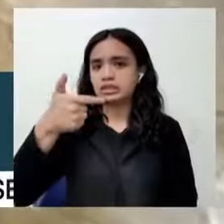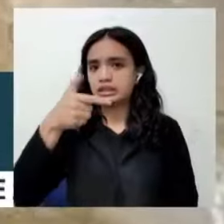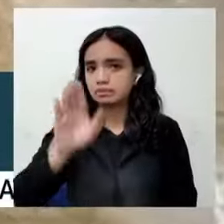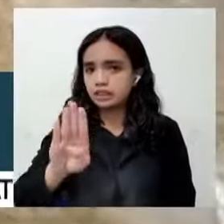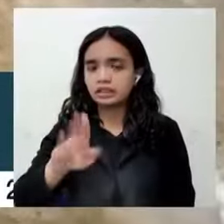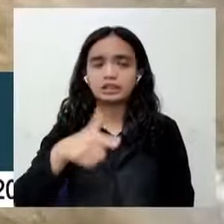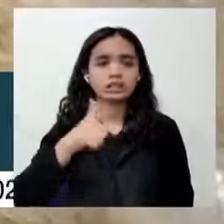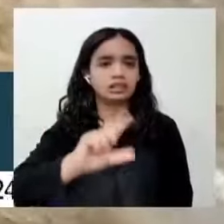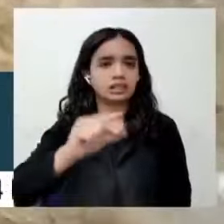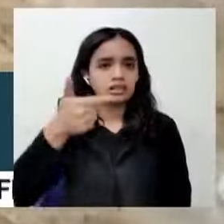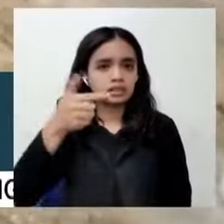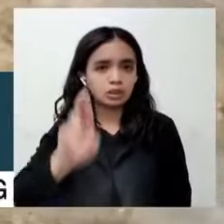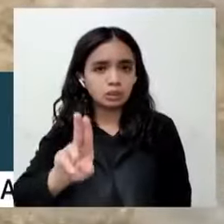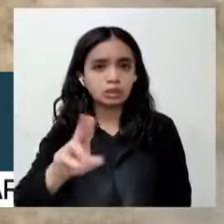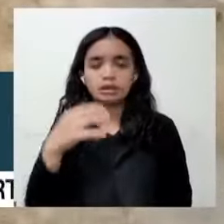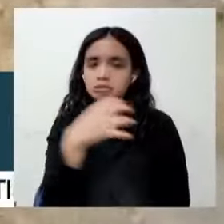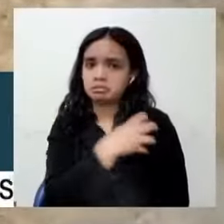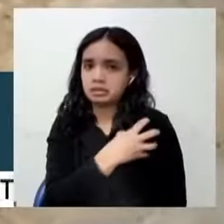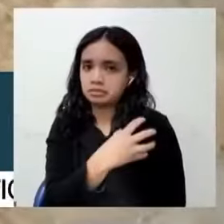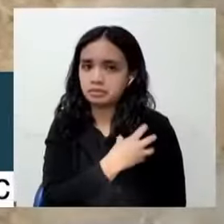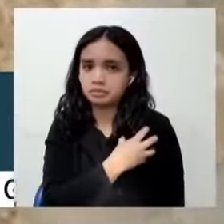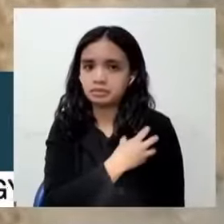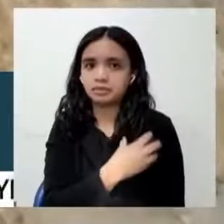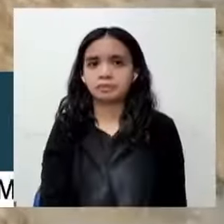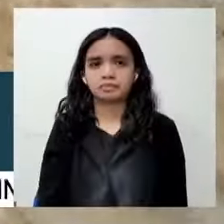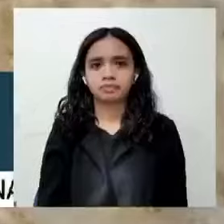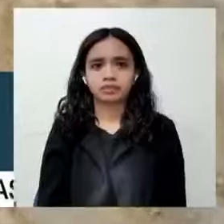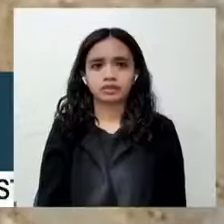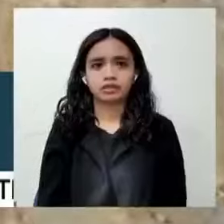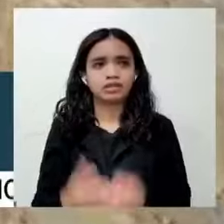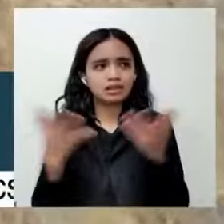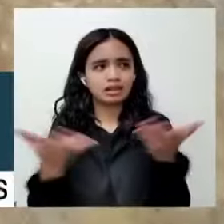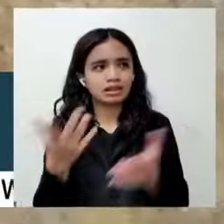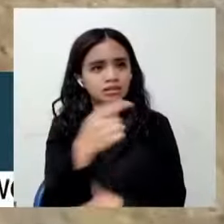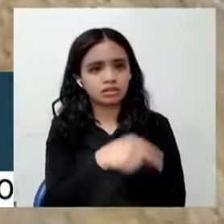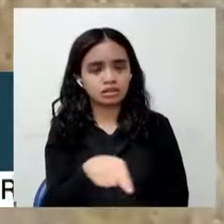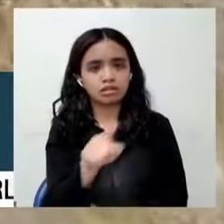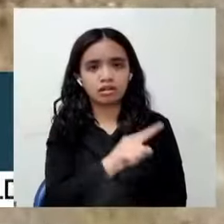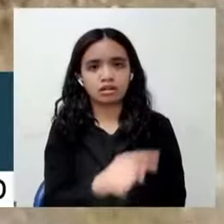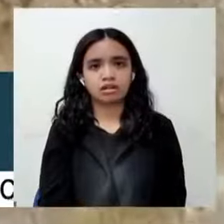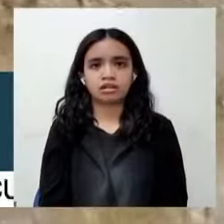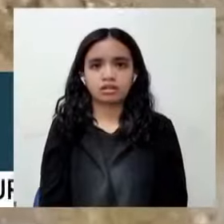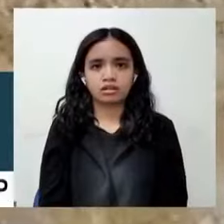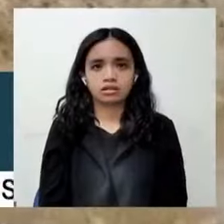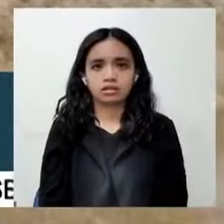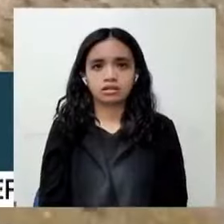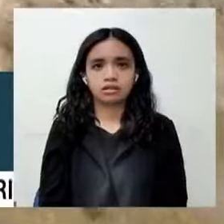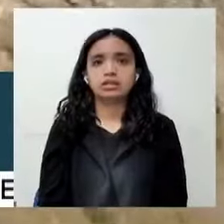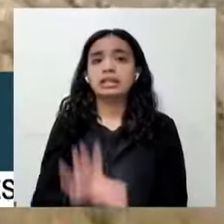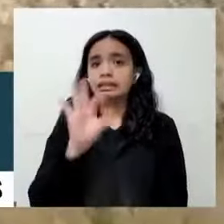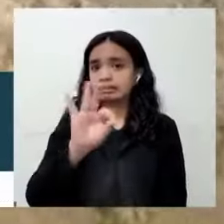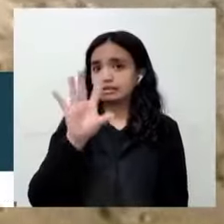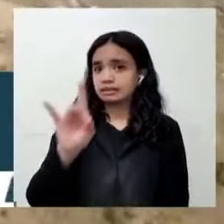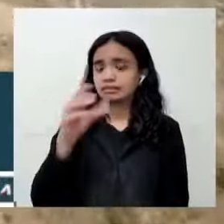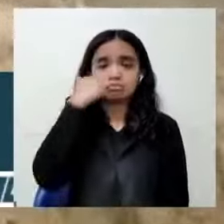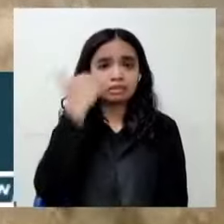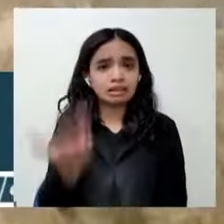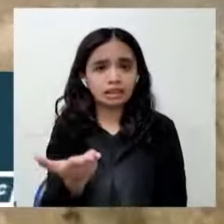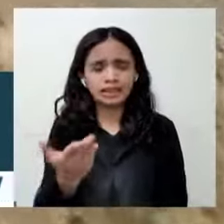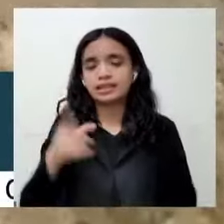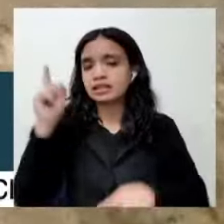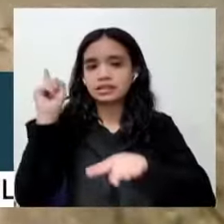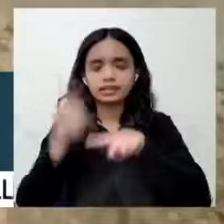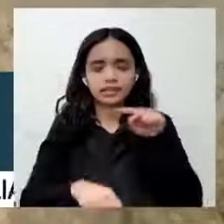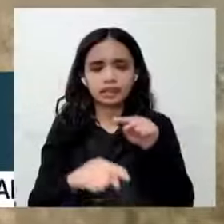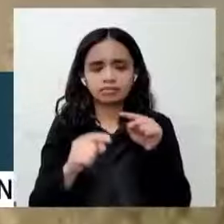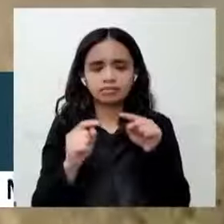the PNP, saan po sila? 98 po yung patay. Hindi yun natin pwedeng ipikit yung ating mga mata. We